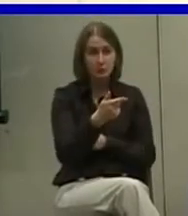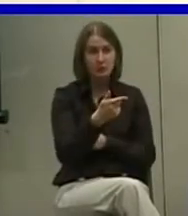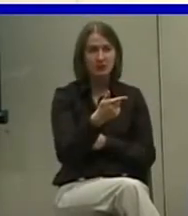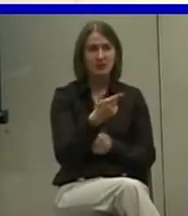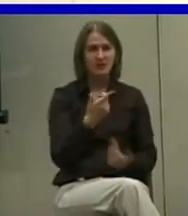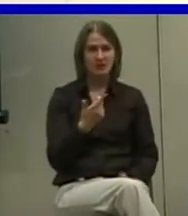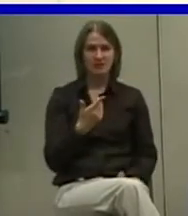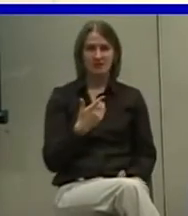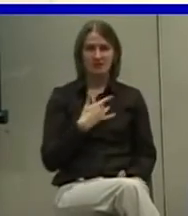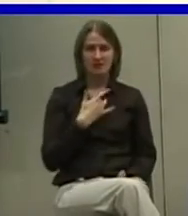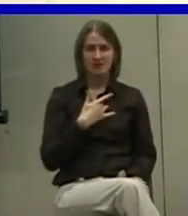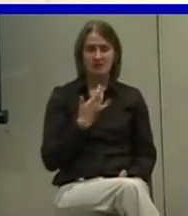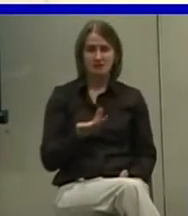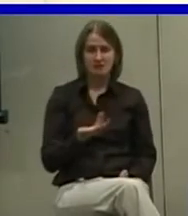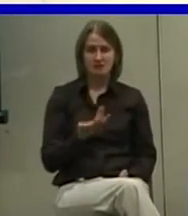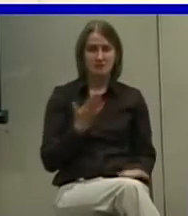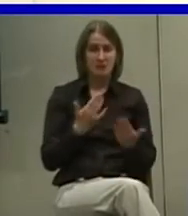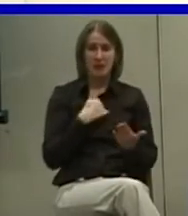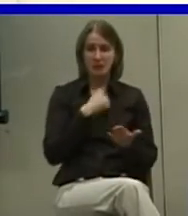job in the first place.